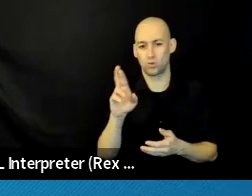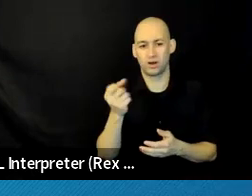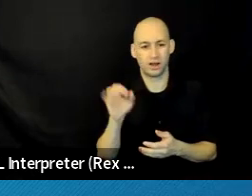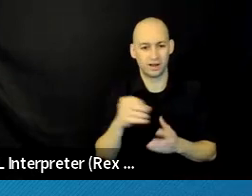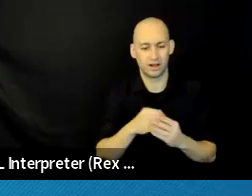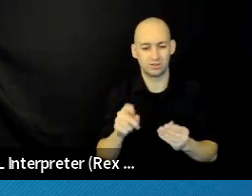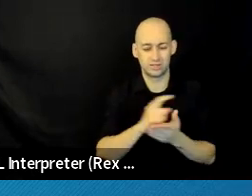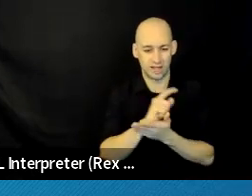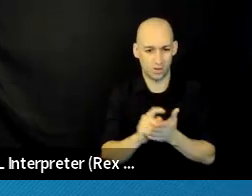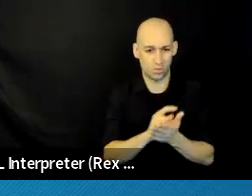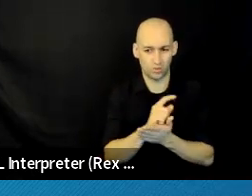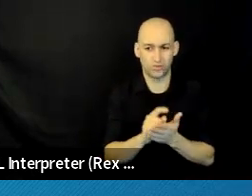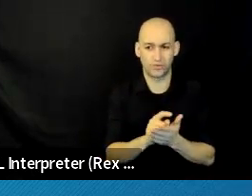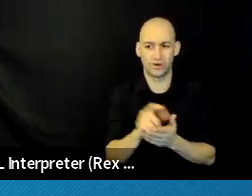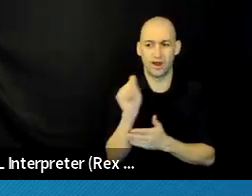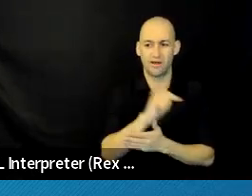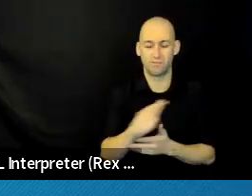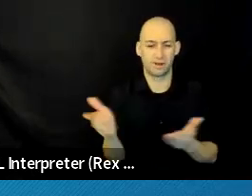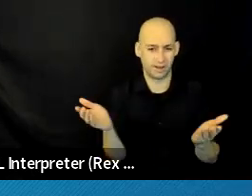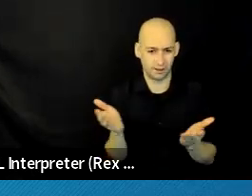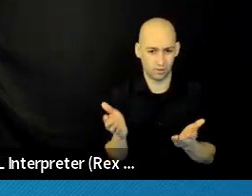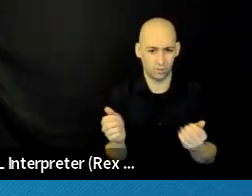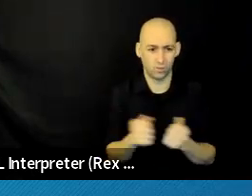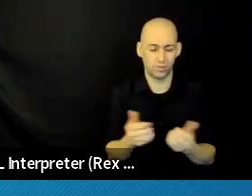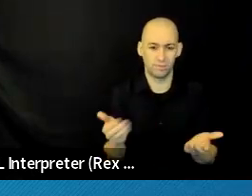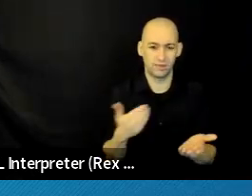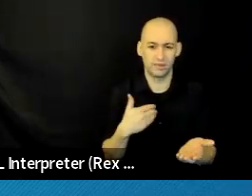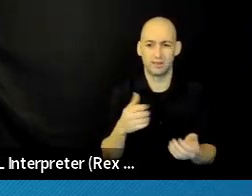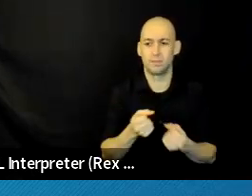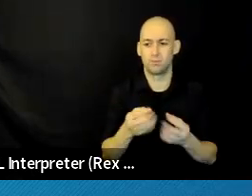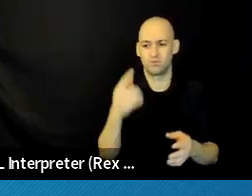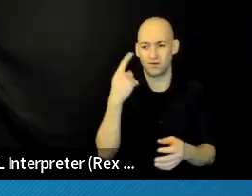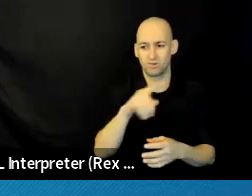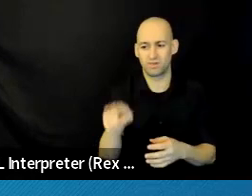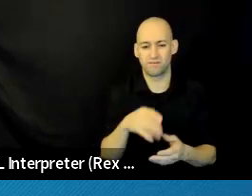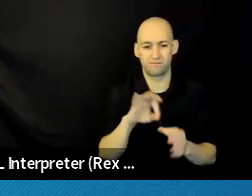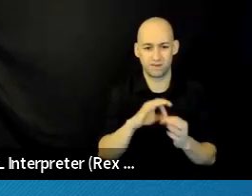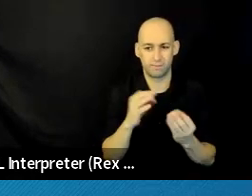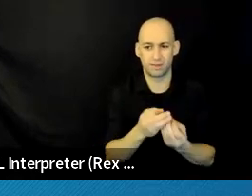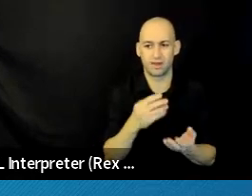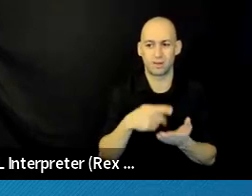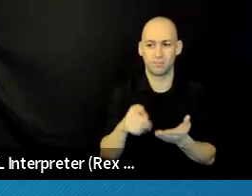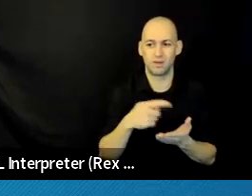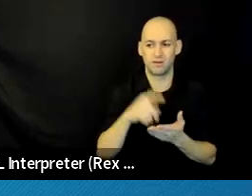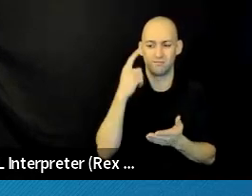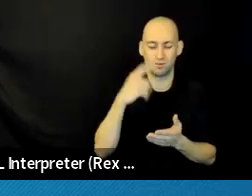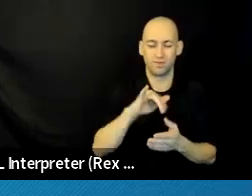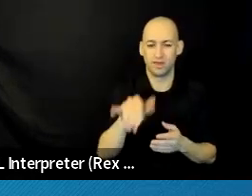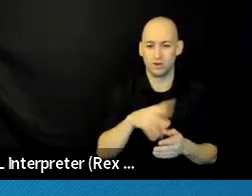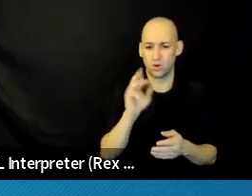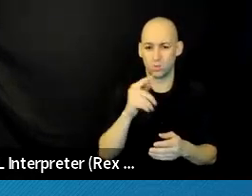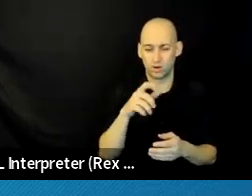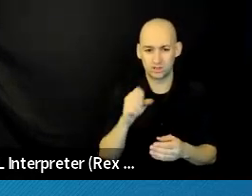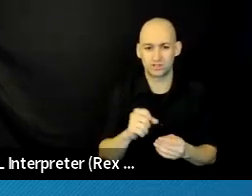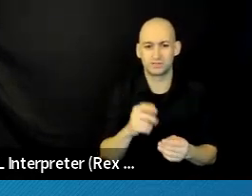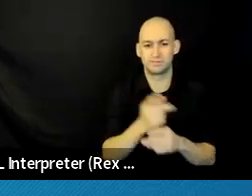now everyone that been with me, they can provide for their family because we pay prevailing wages. We take care of our